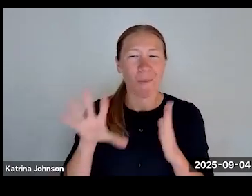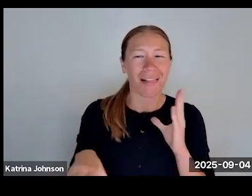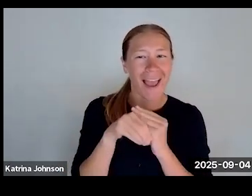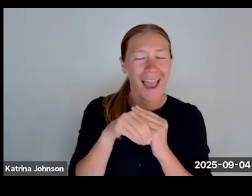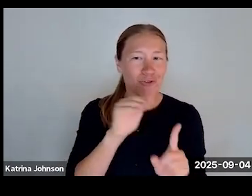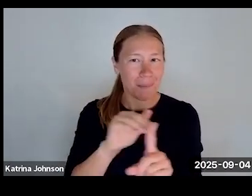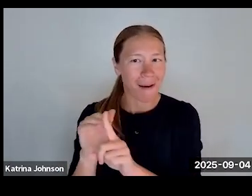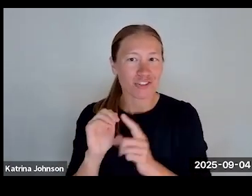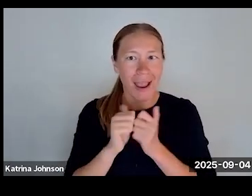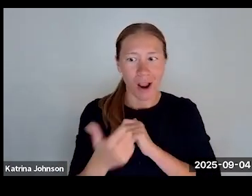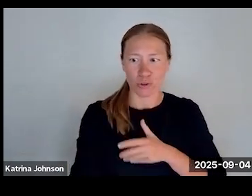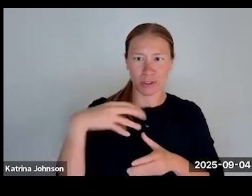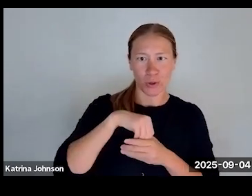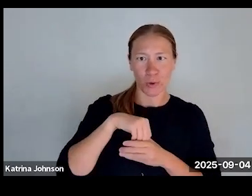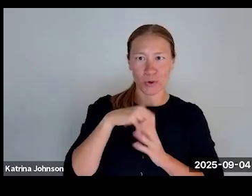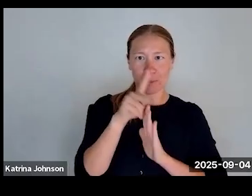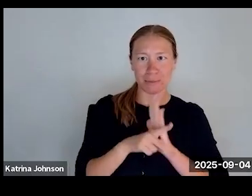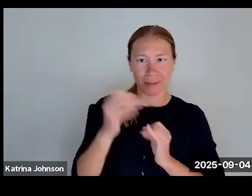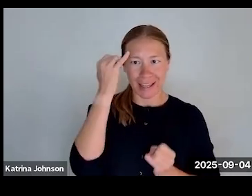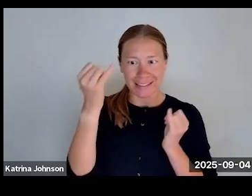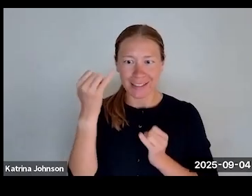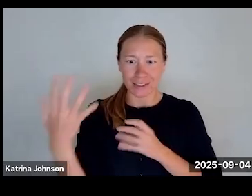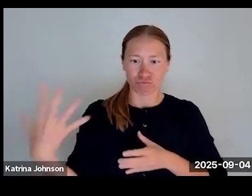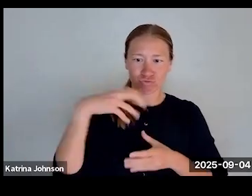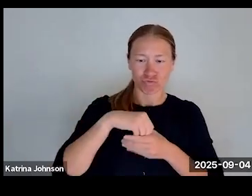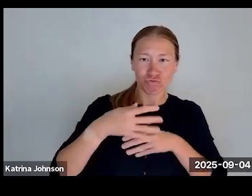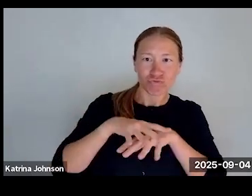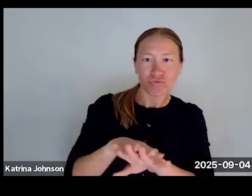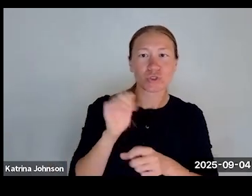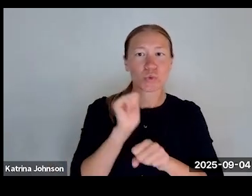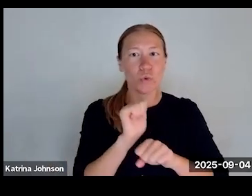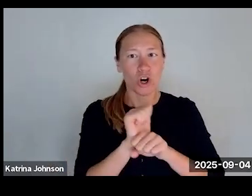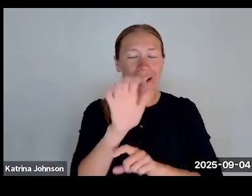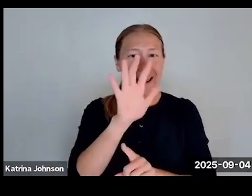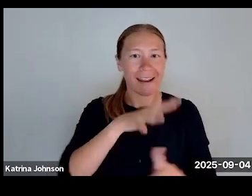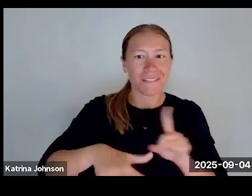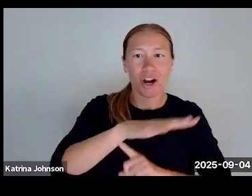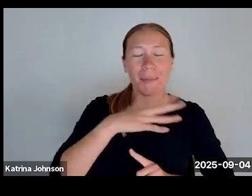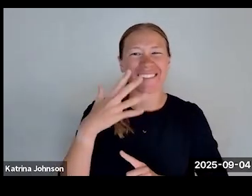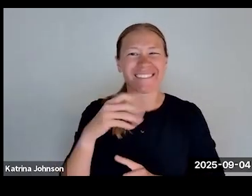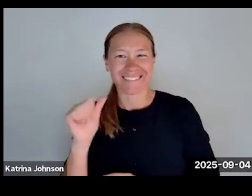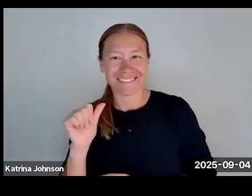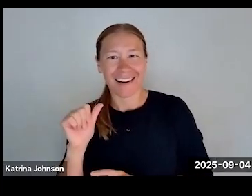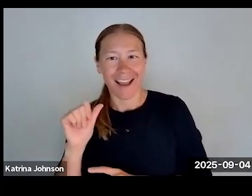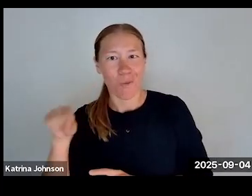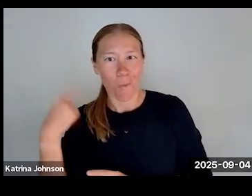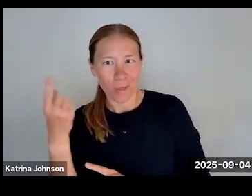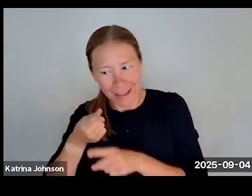take these principles and apply them into the workplace environment outside of the classroom.